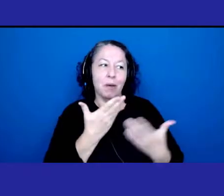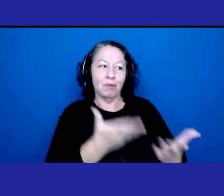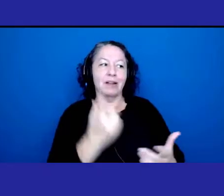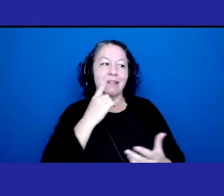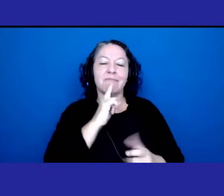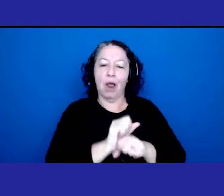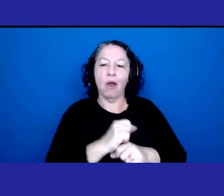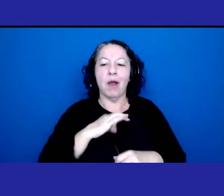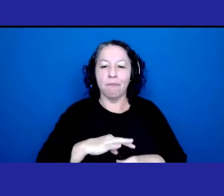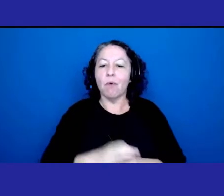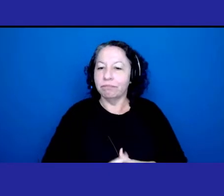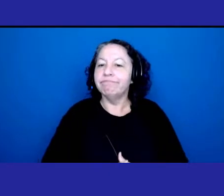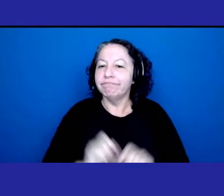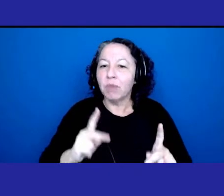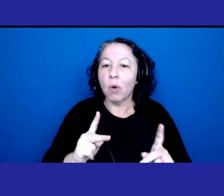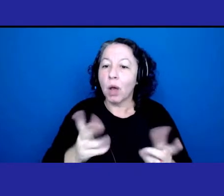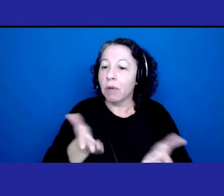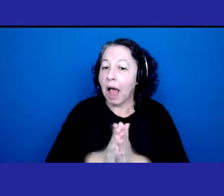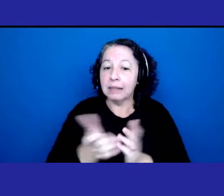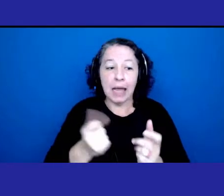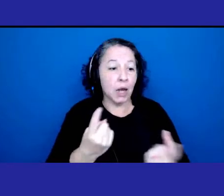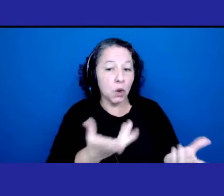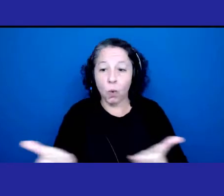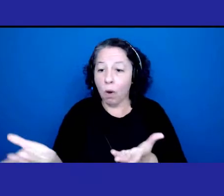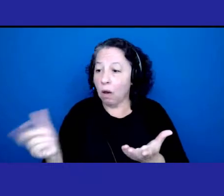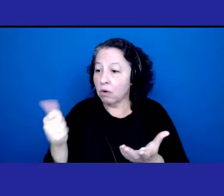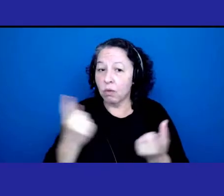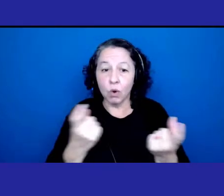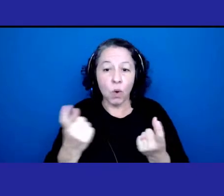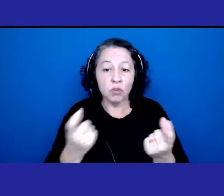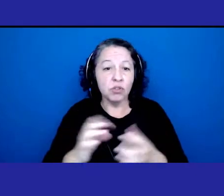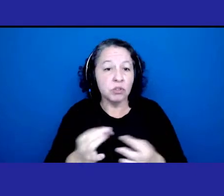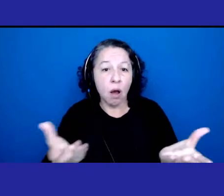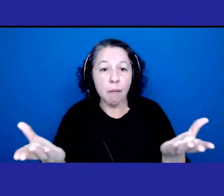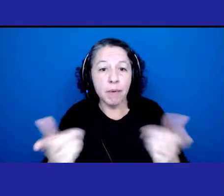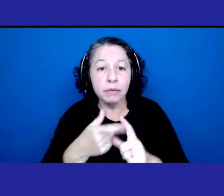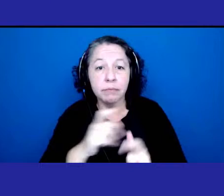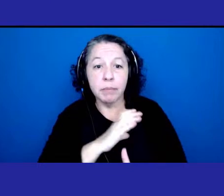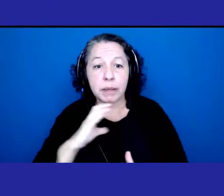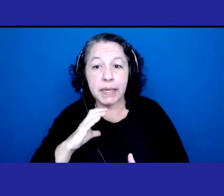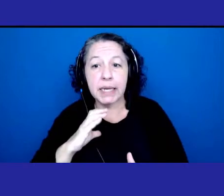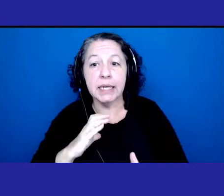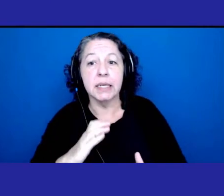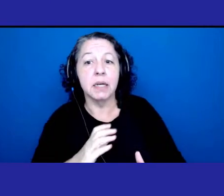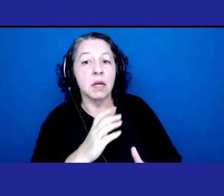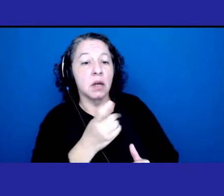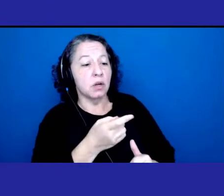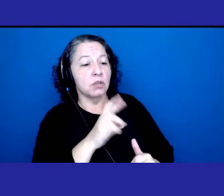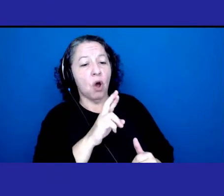let me ask anyone, any other questions or comments? So that,